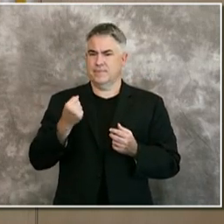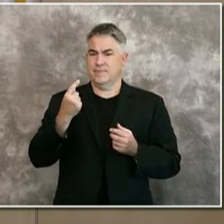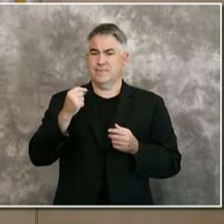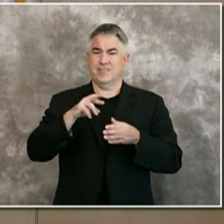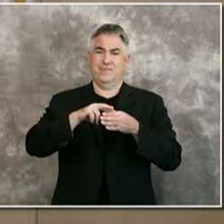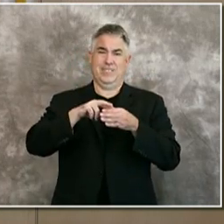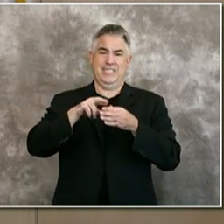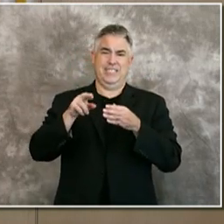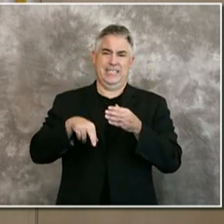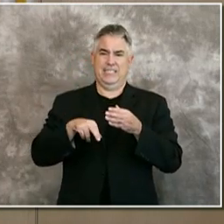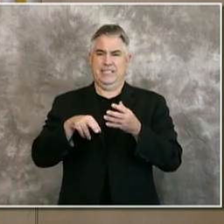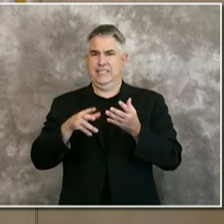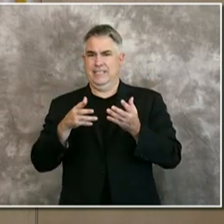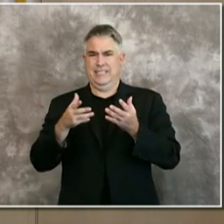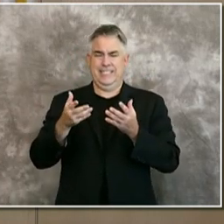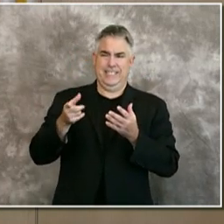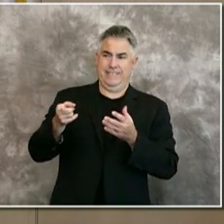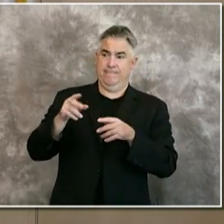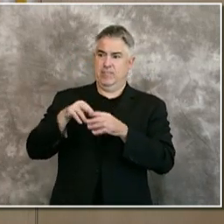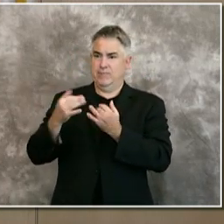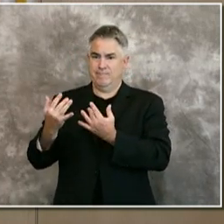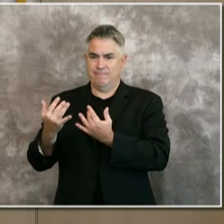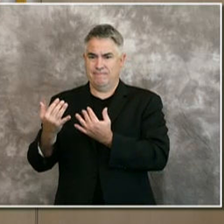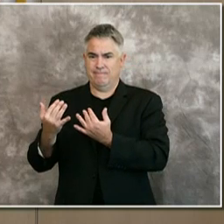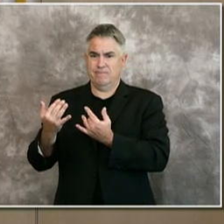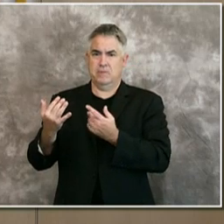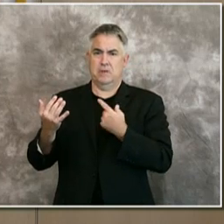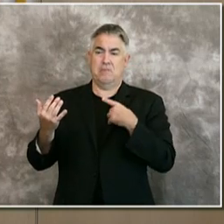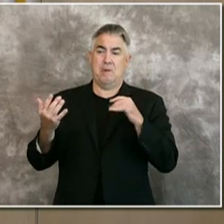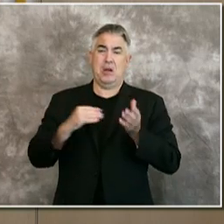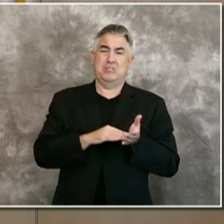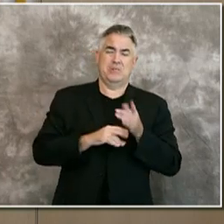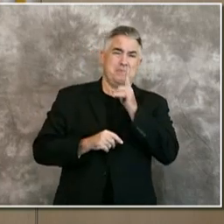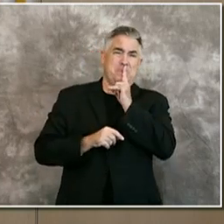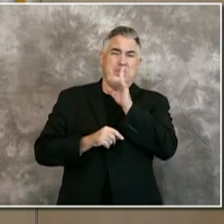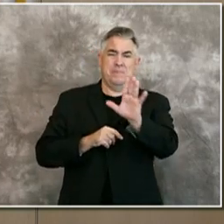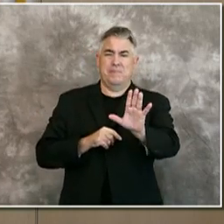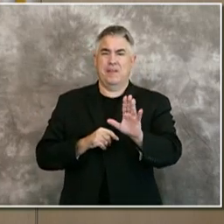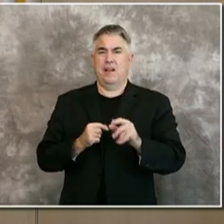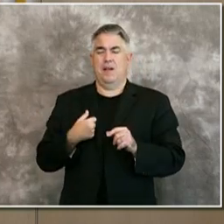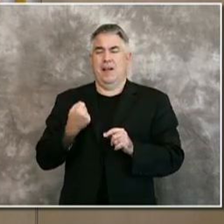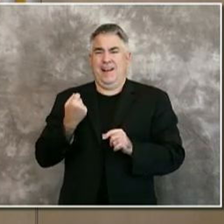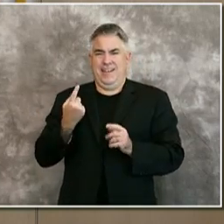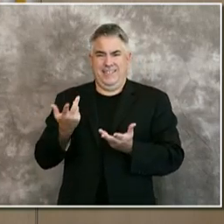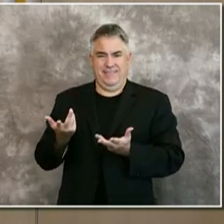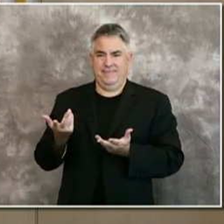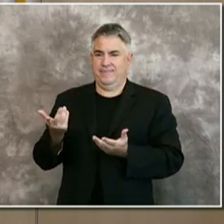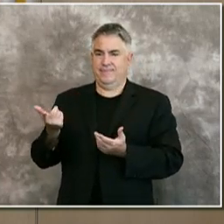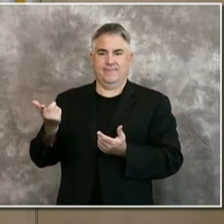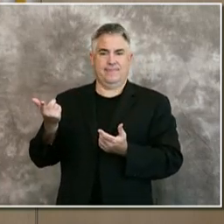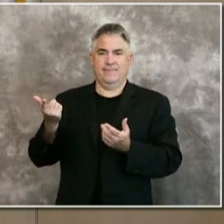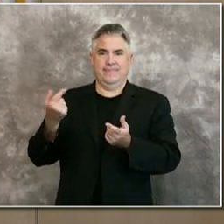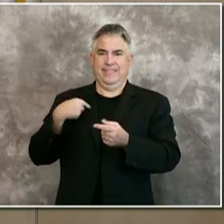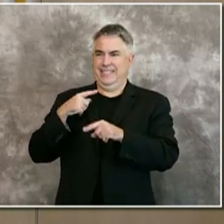not trying to give an excuse, but getting your results back is not going to alter what you do. If you are being tested because you've